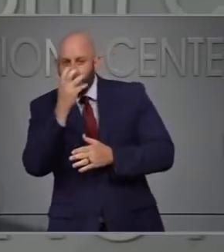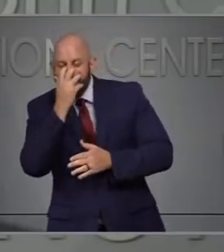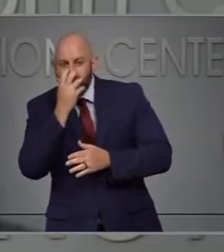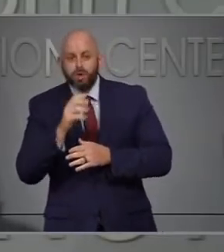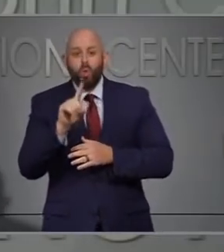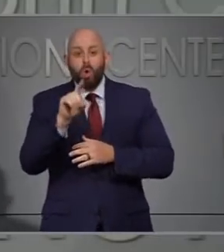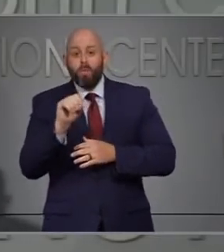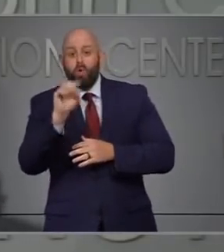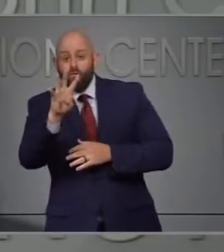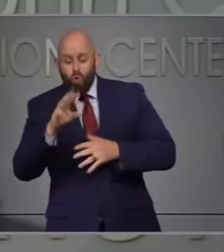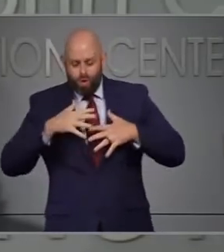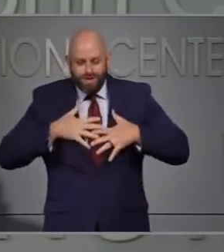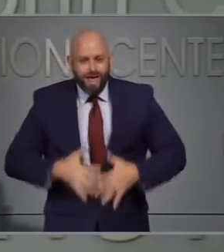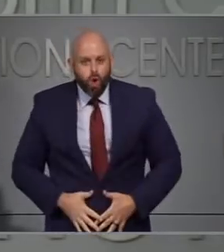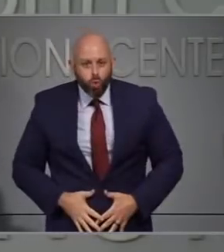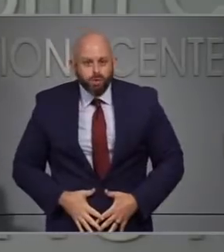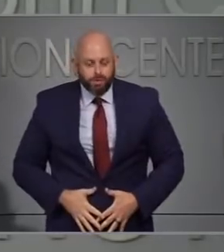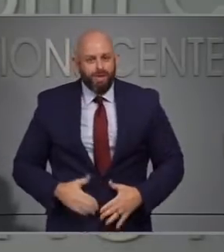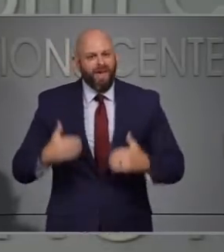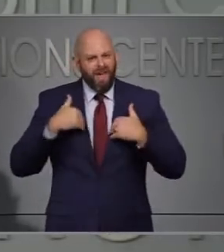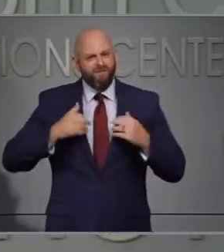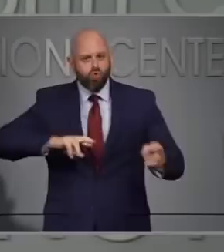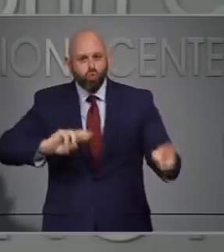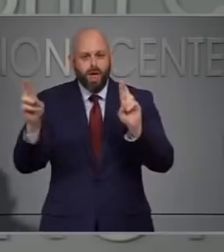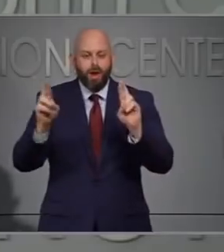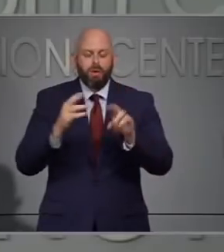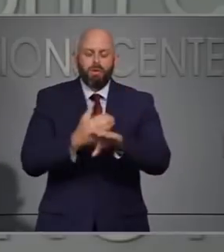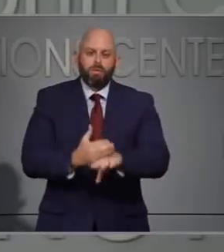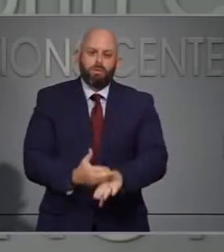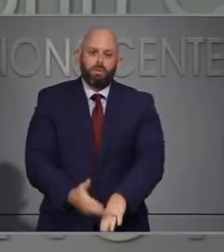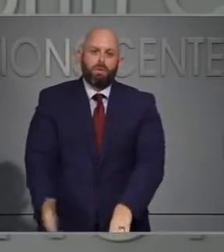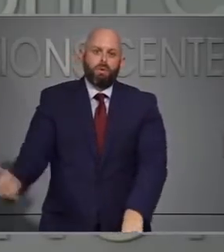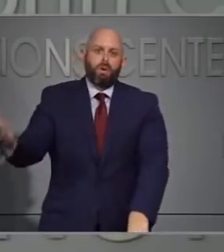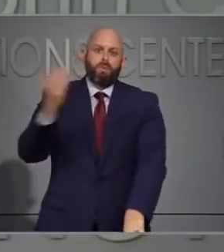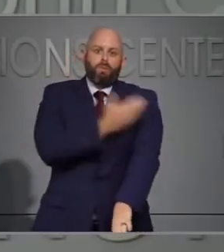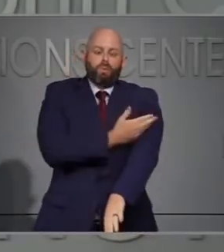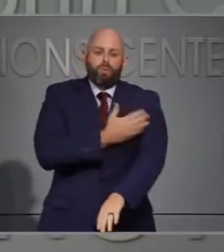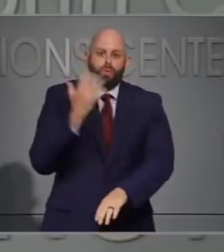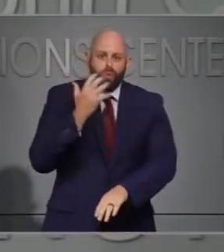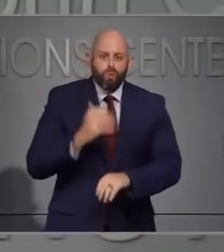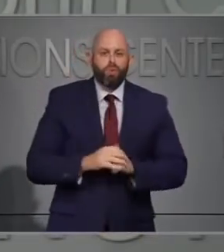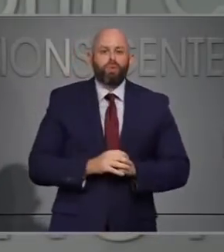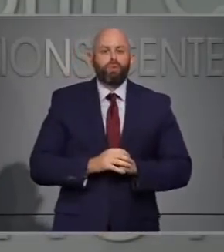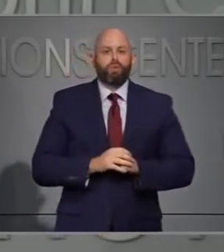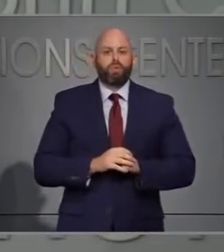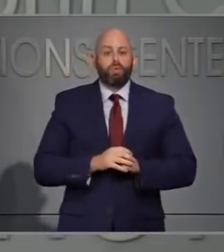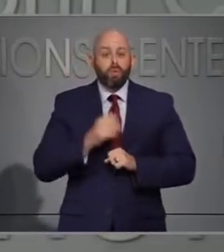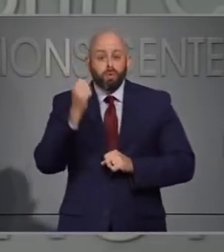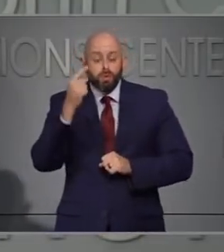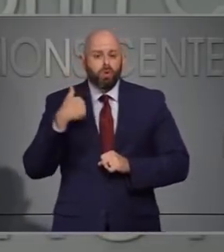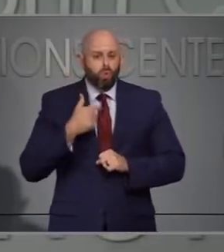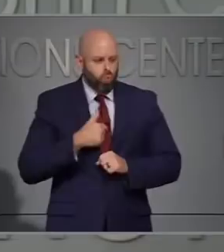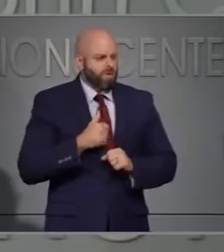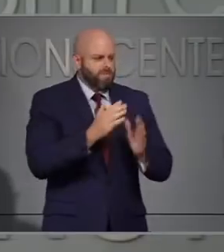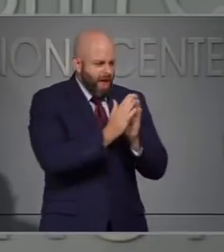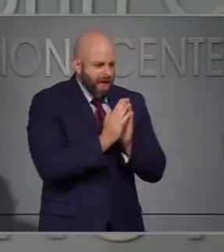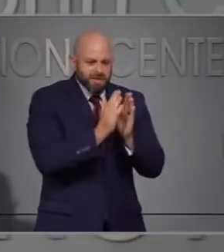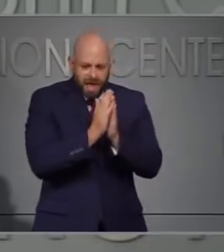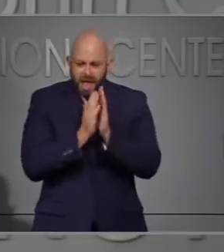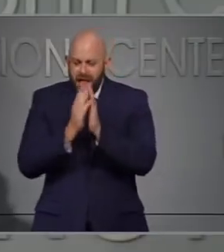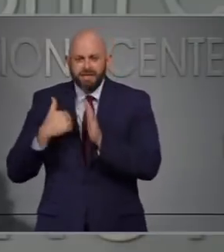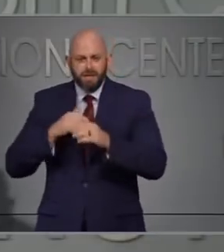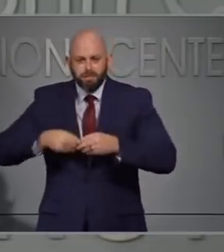million isolation gowns in stock. That's a great improvement. In addition to filling regular resource requests, we are